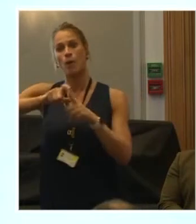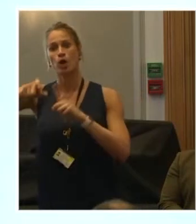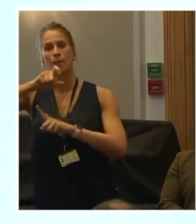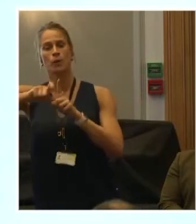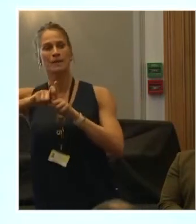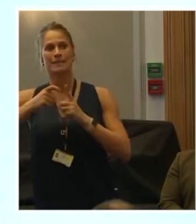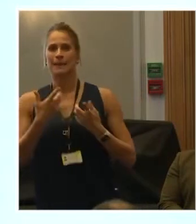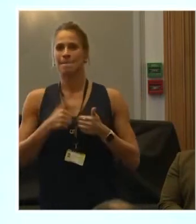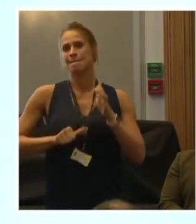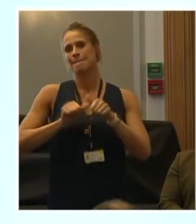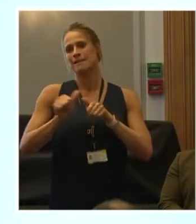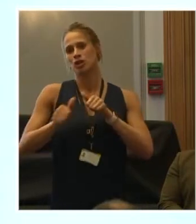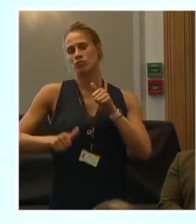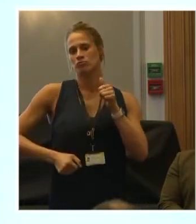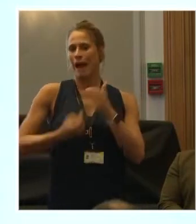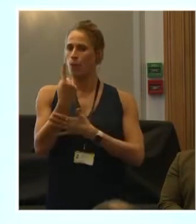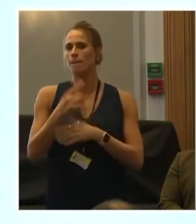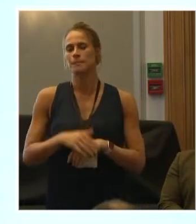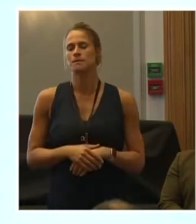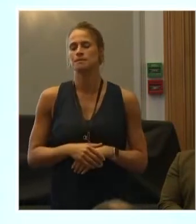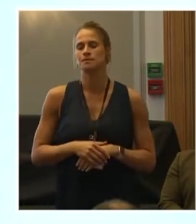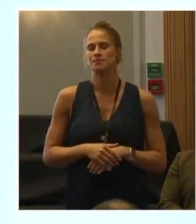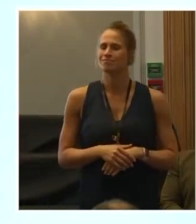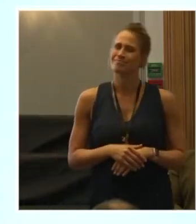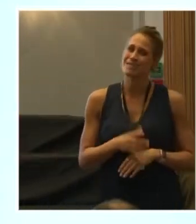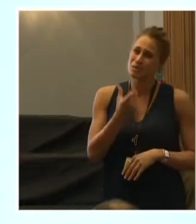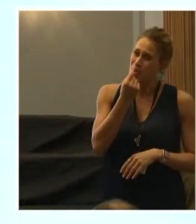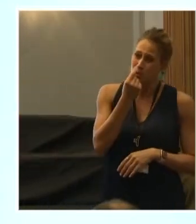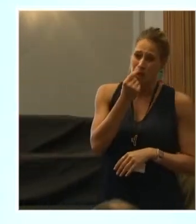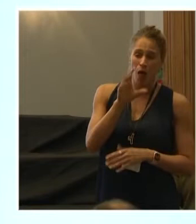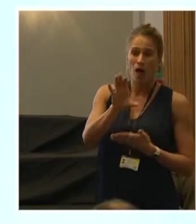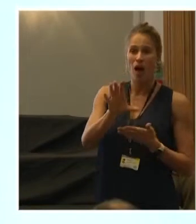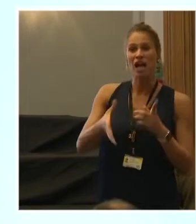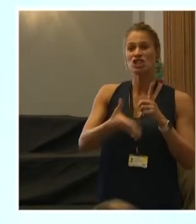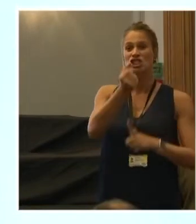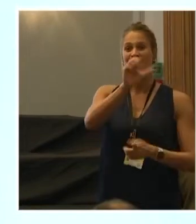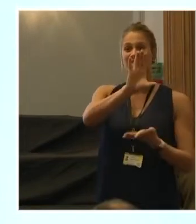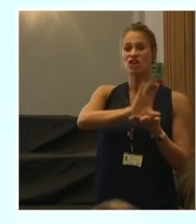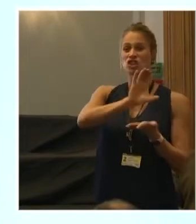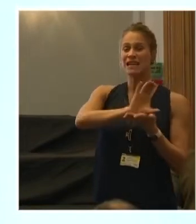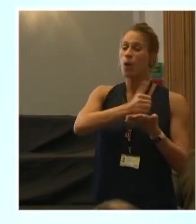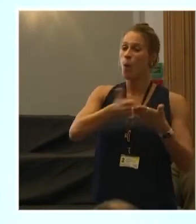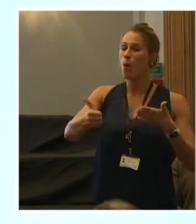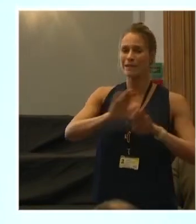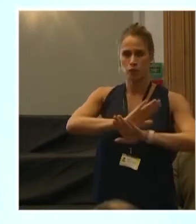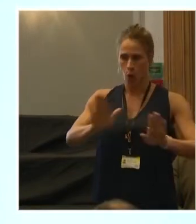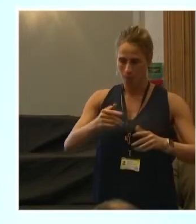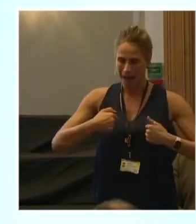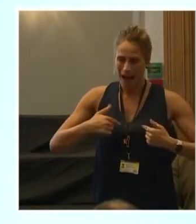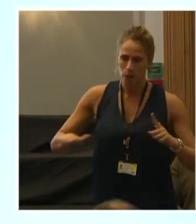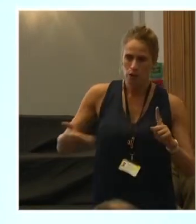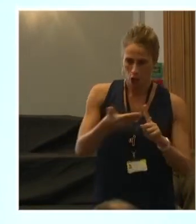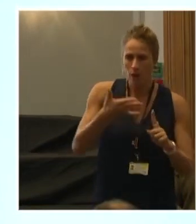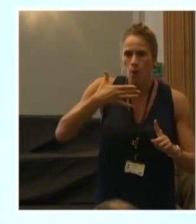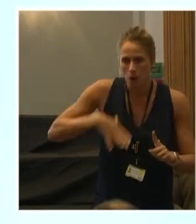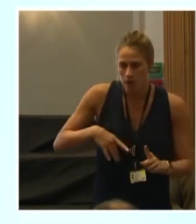much quicker. We may not always be funding projects in all areas, but that is our target to reach. We